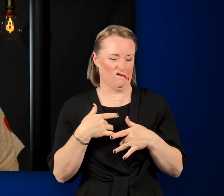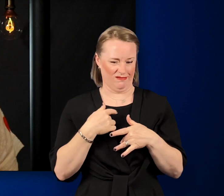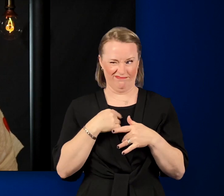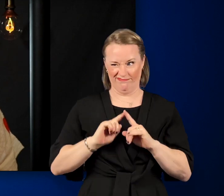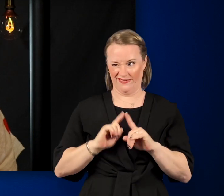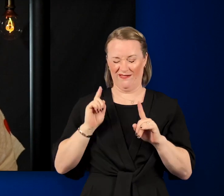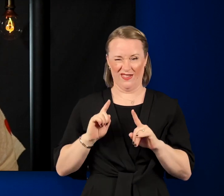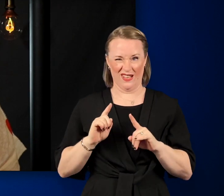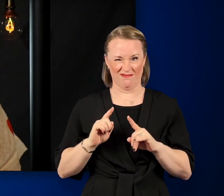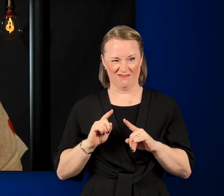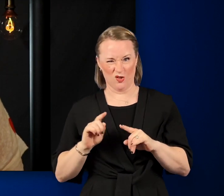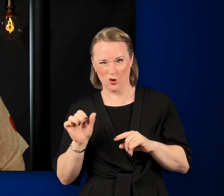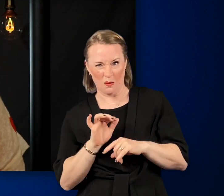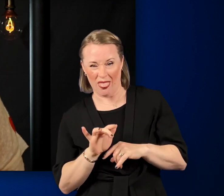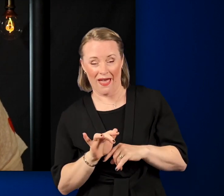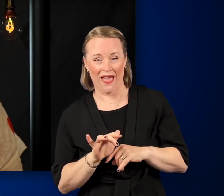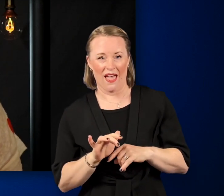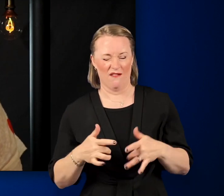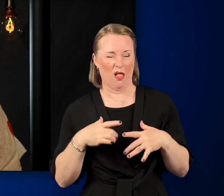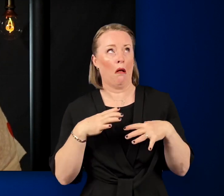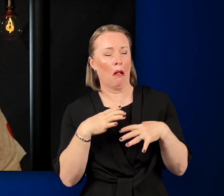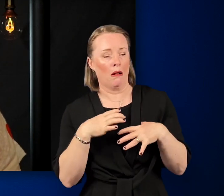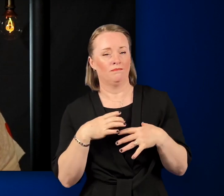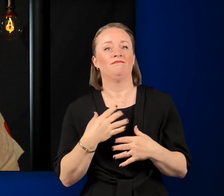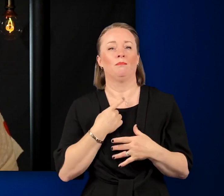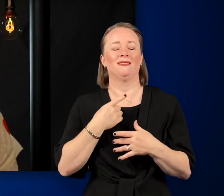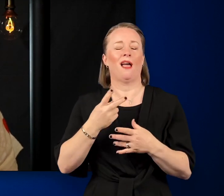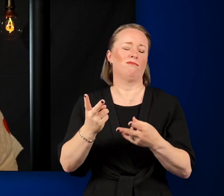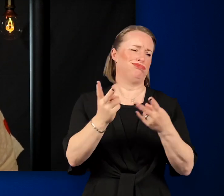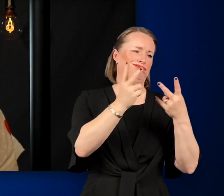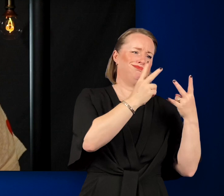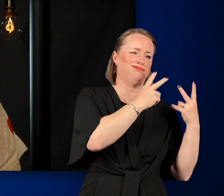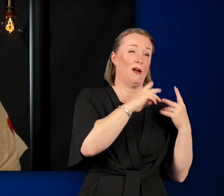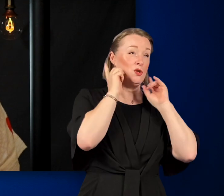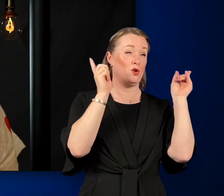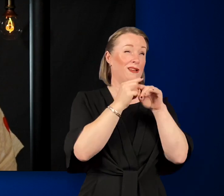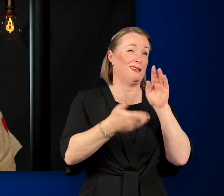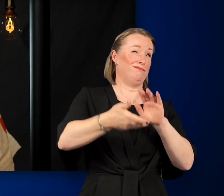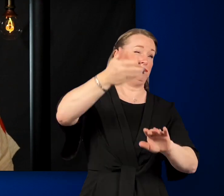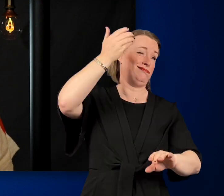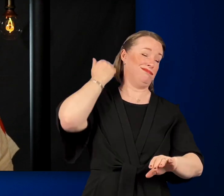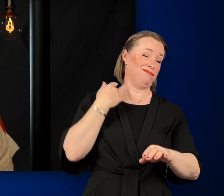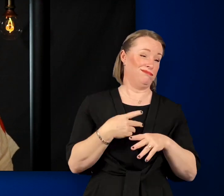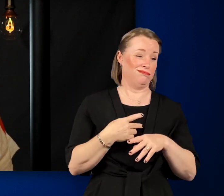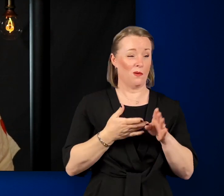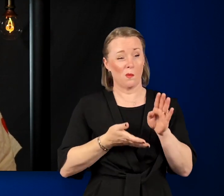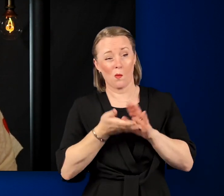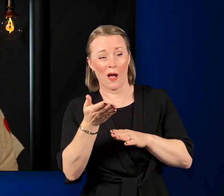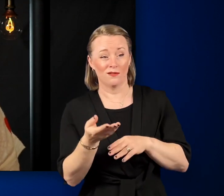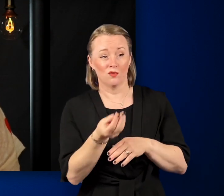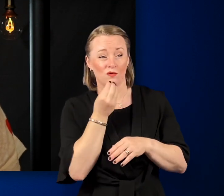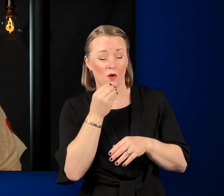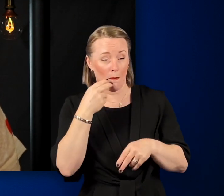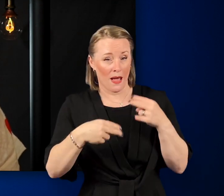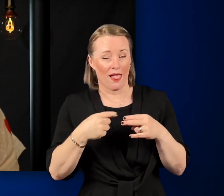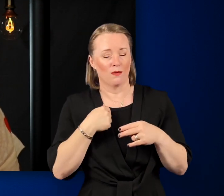people don't really want you there. I had the most uncomfortable meal of my life when I was at university, shy young teenager. Yes,